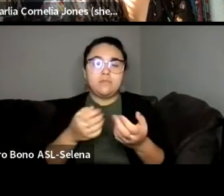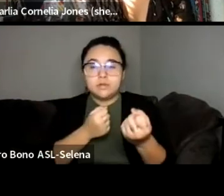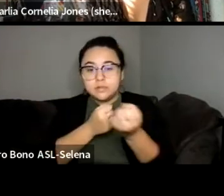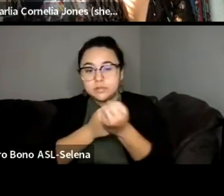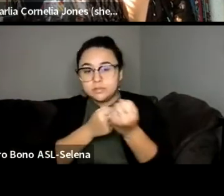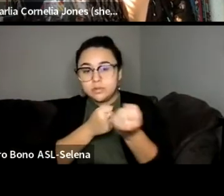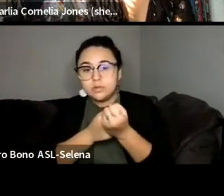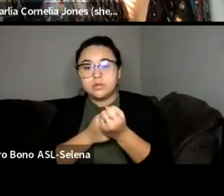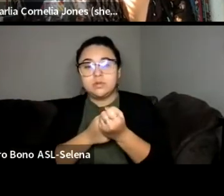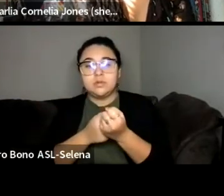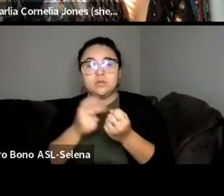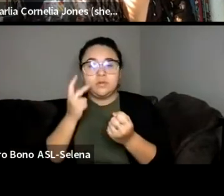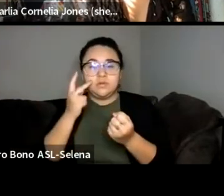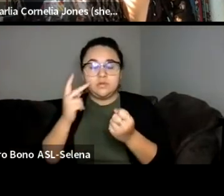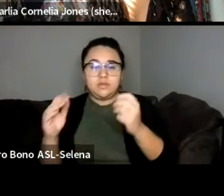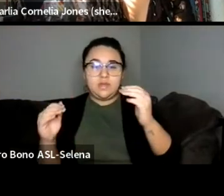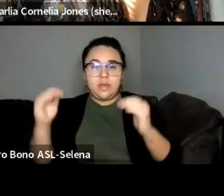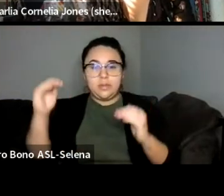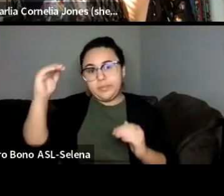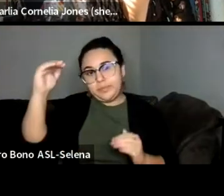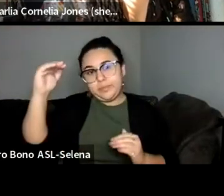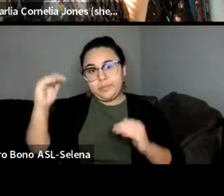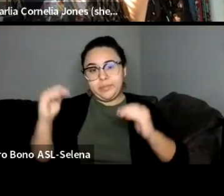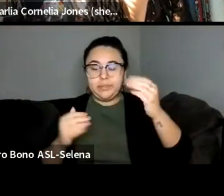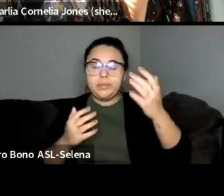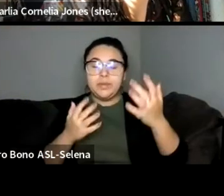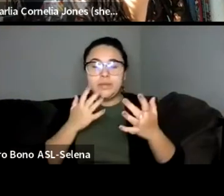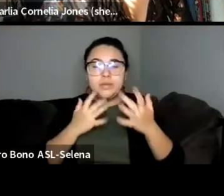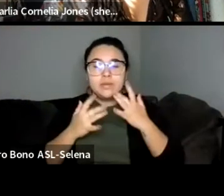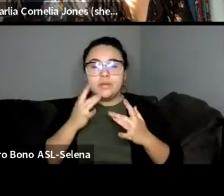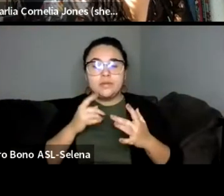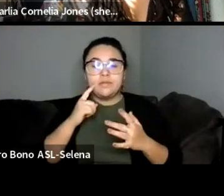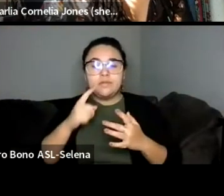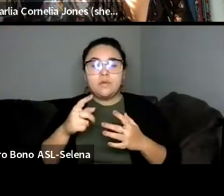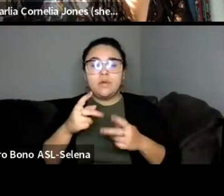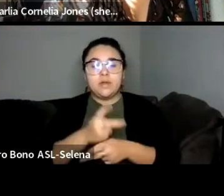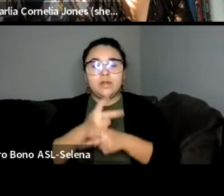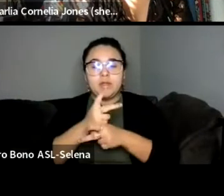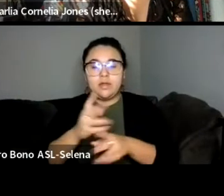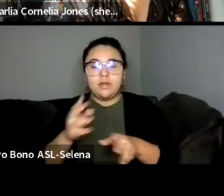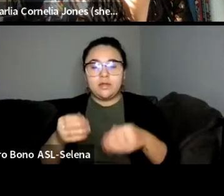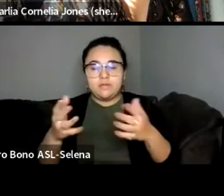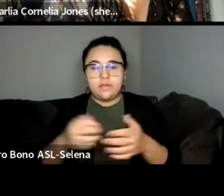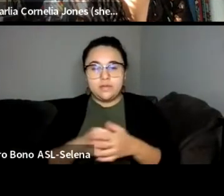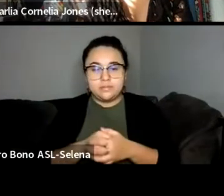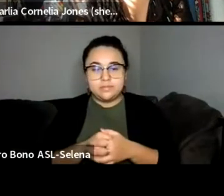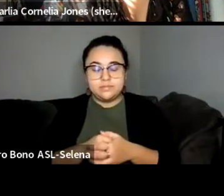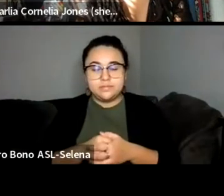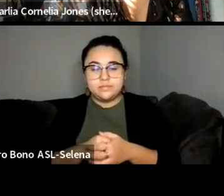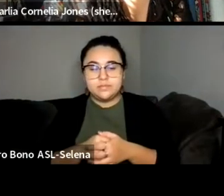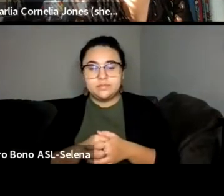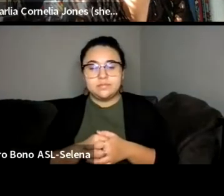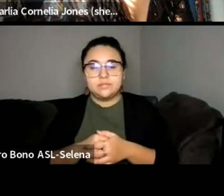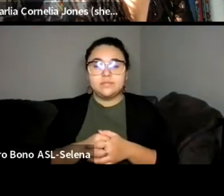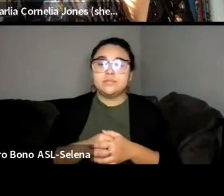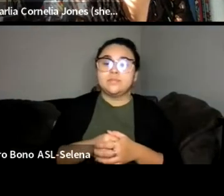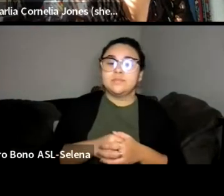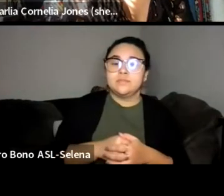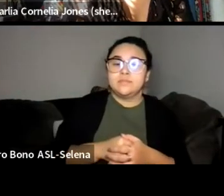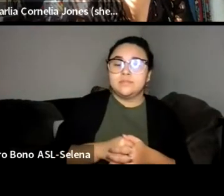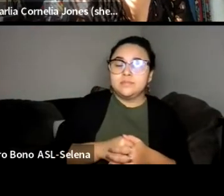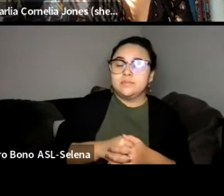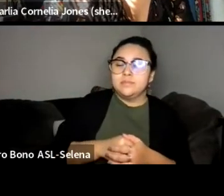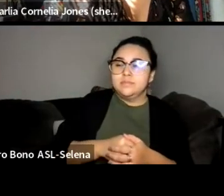of disparities lie in caregiving spaces and caregiving roles? Absolutely. And I think that's a